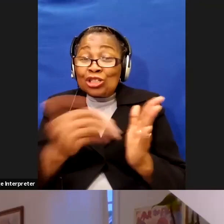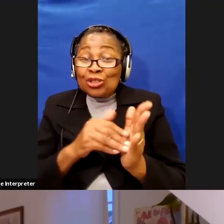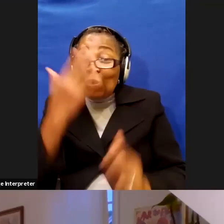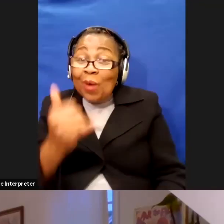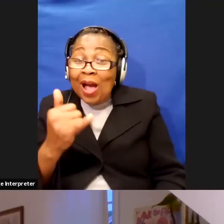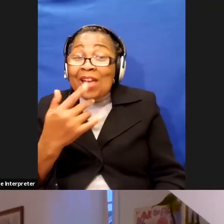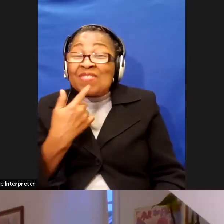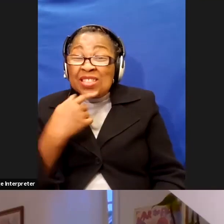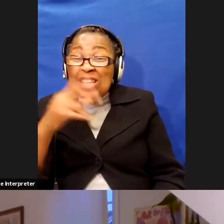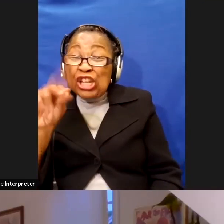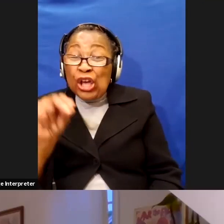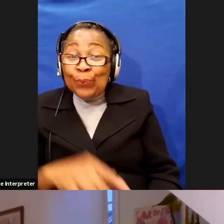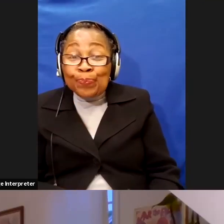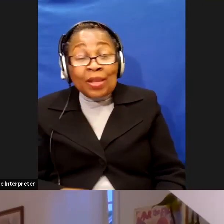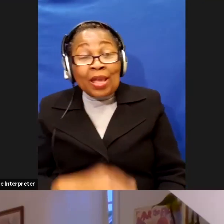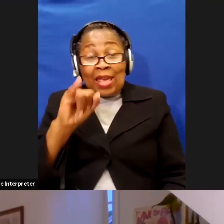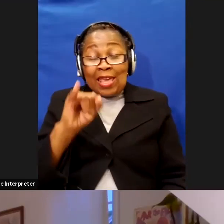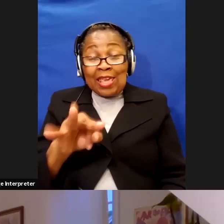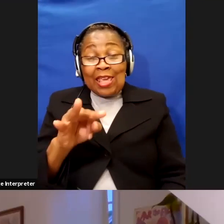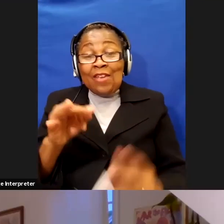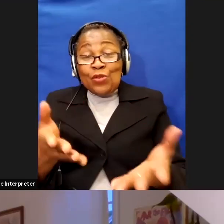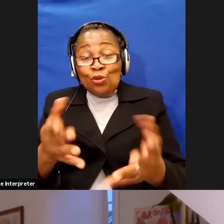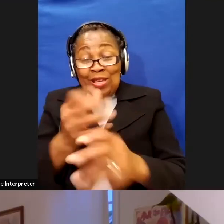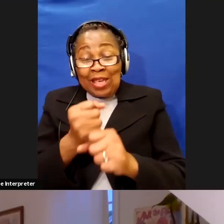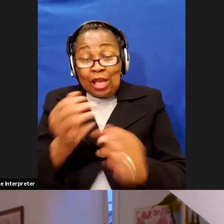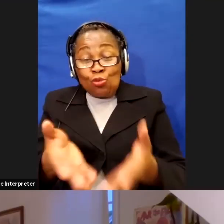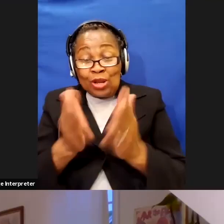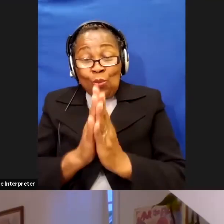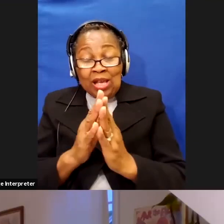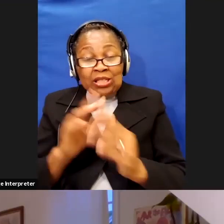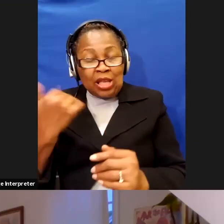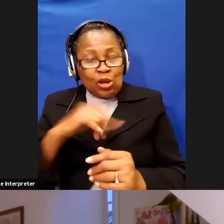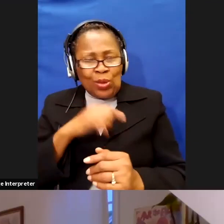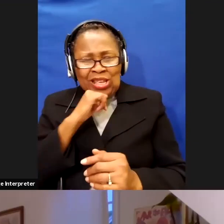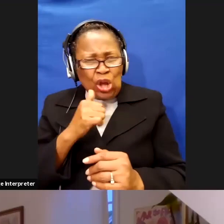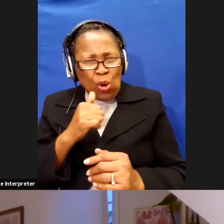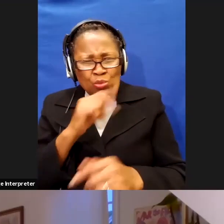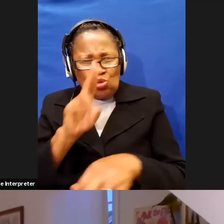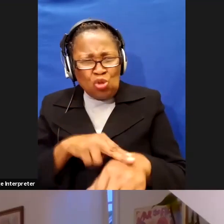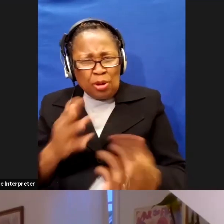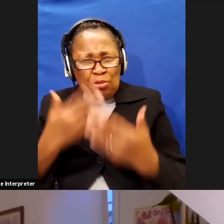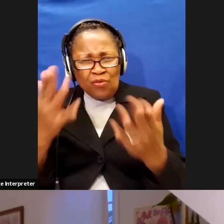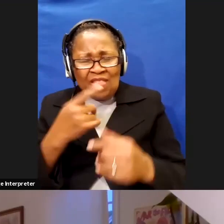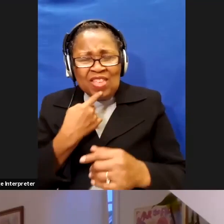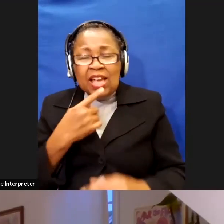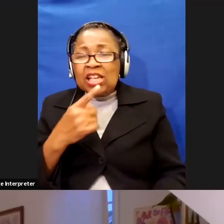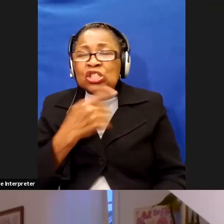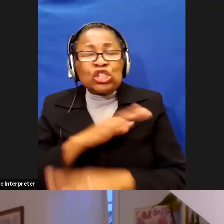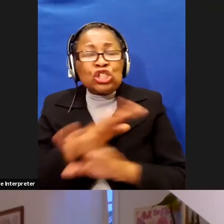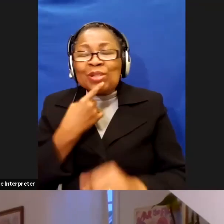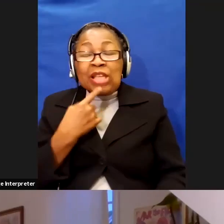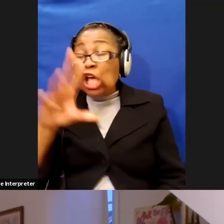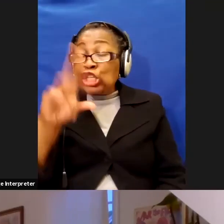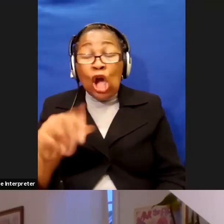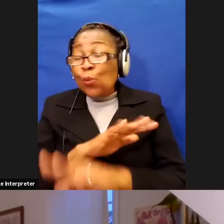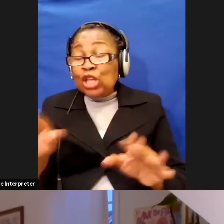for something that you don't typically provide or you haven't provided in the past, don't say, no, we don't do that. Instead